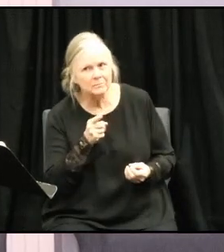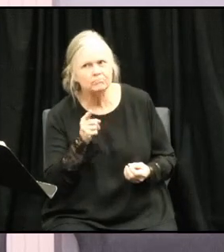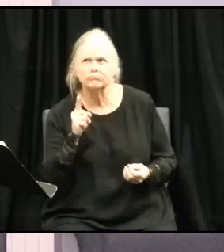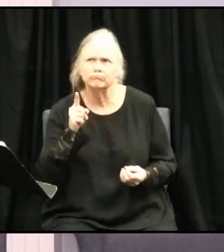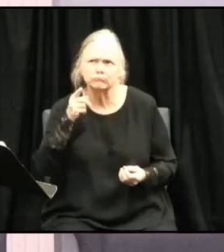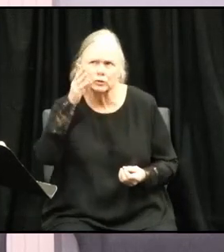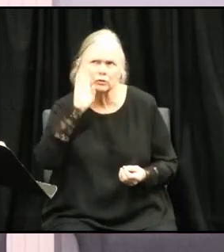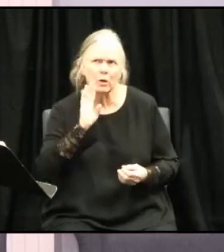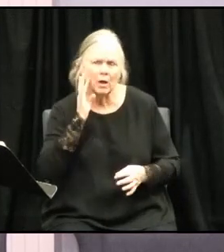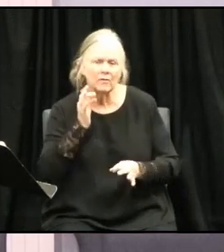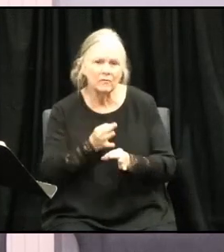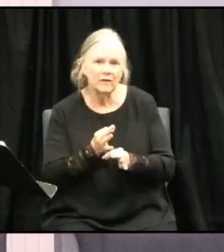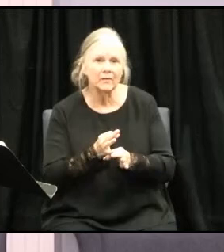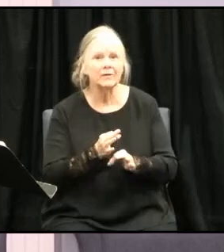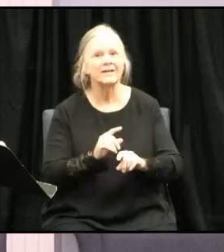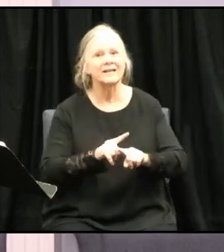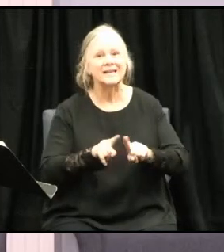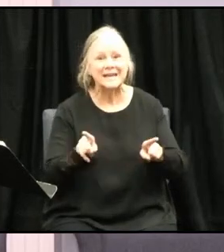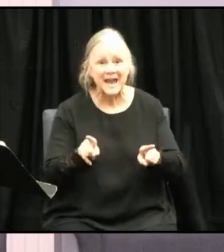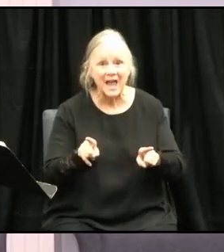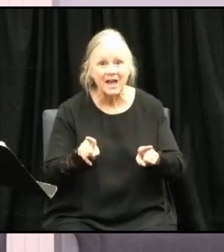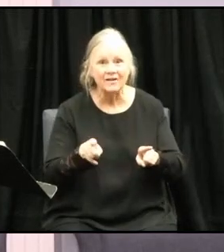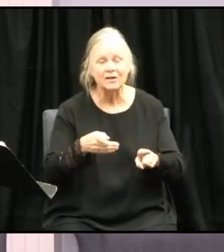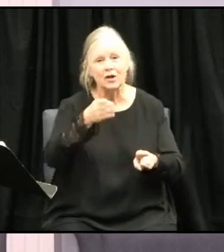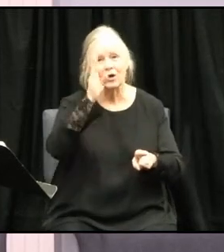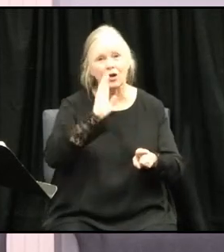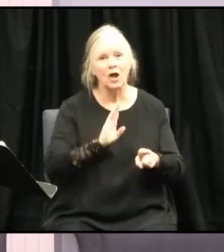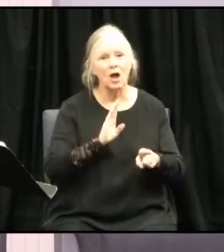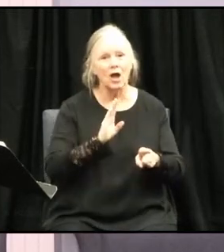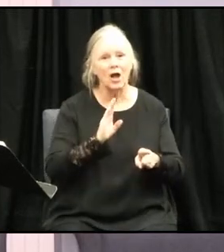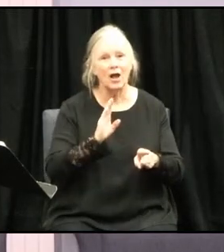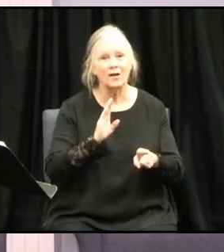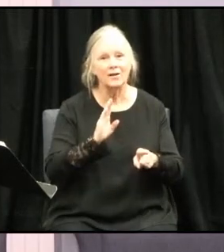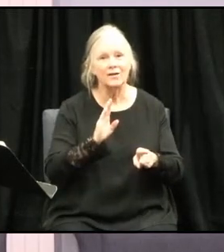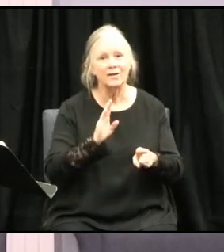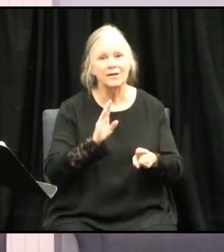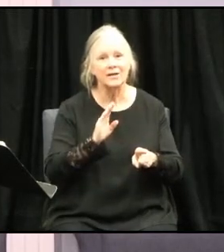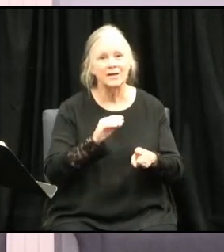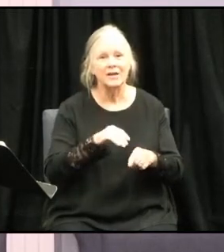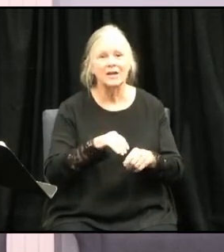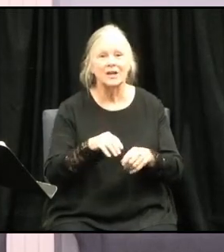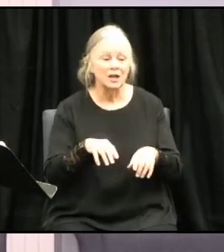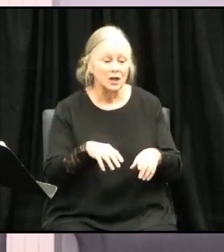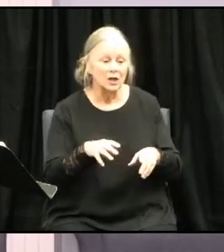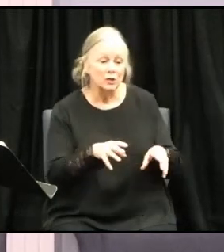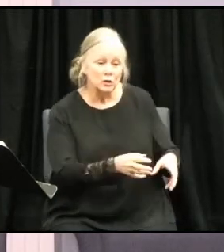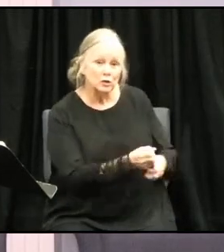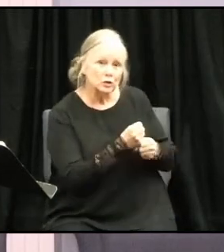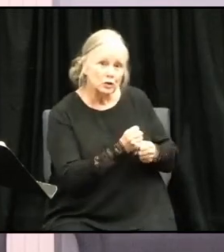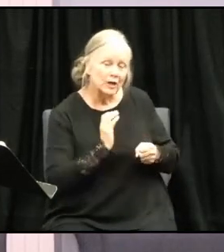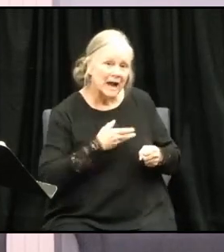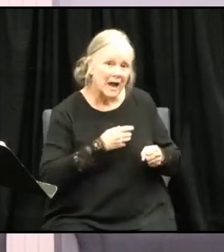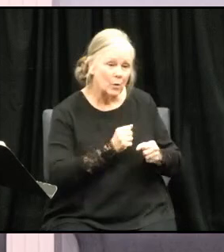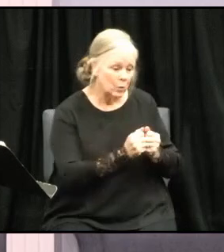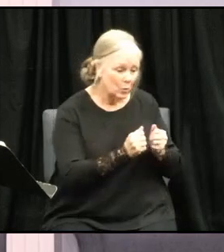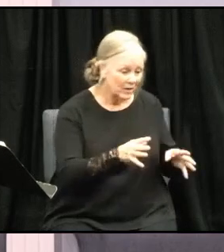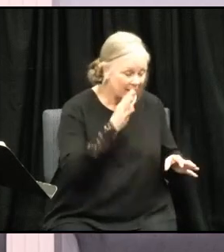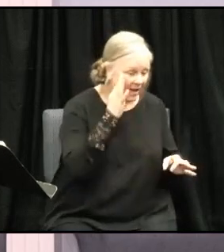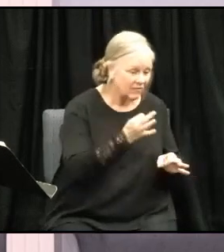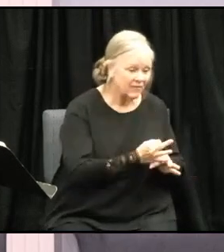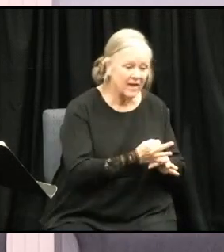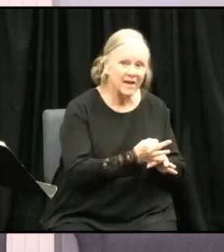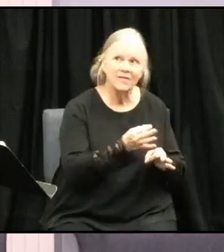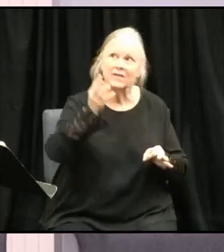Yet God, in spite of our faithlessness, proved his faithfulness again and again.